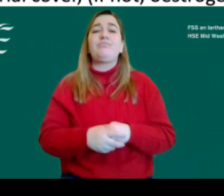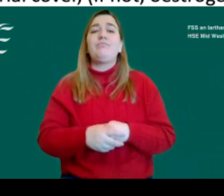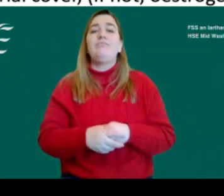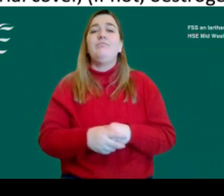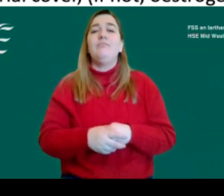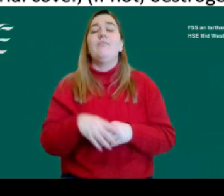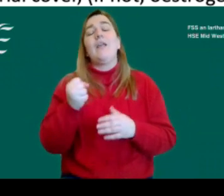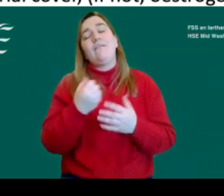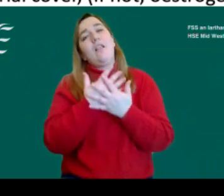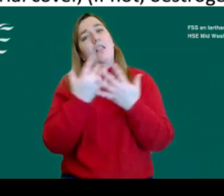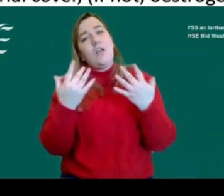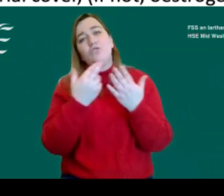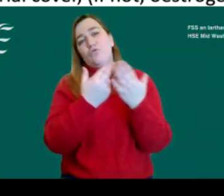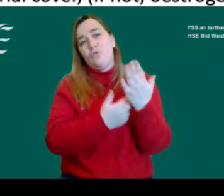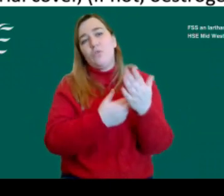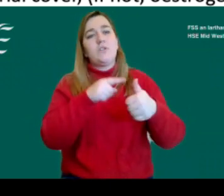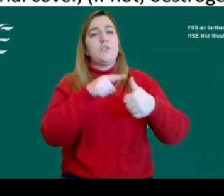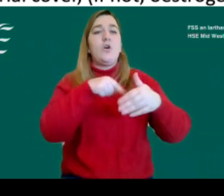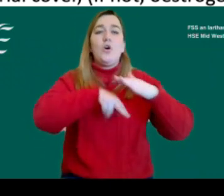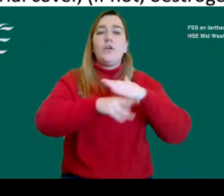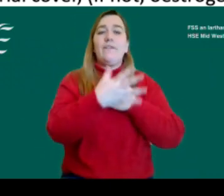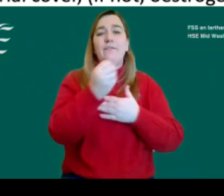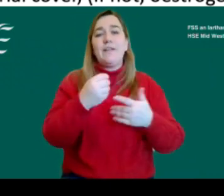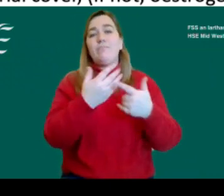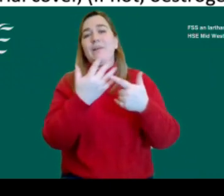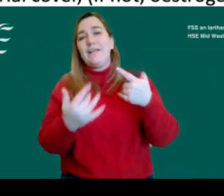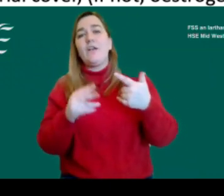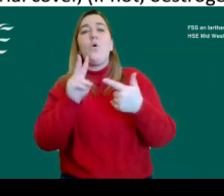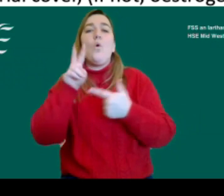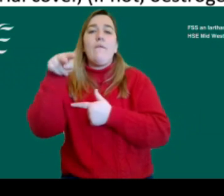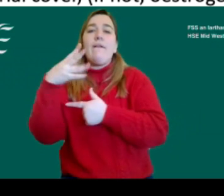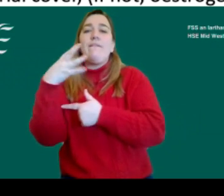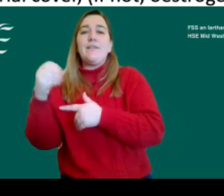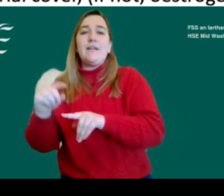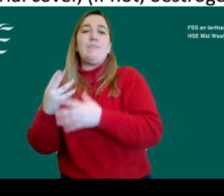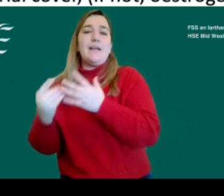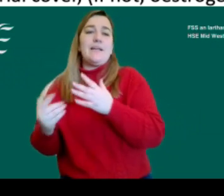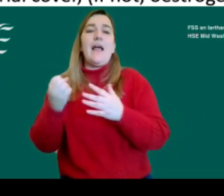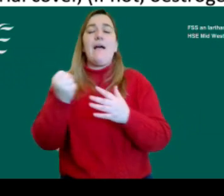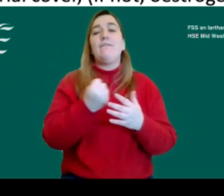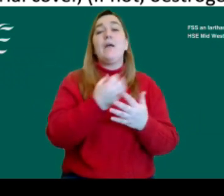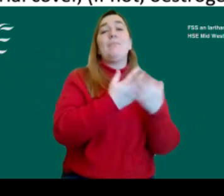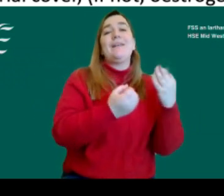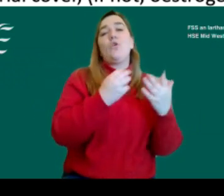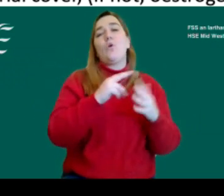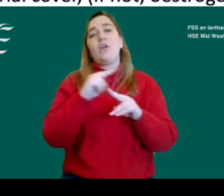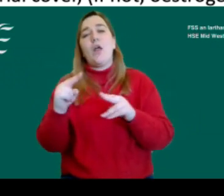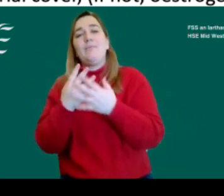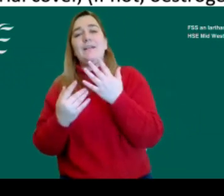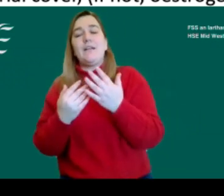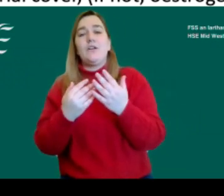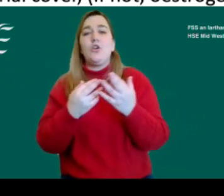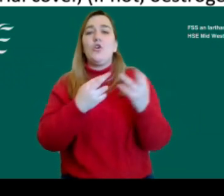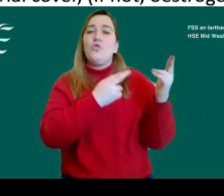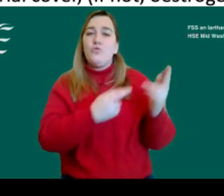bleeding, there's different regimens. So there's a bleeding regimen, a non-bleed regimen. You have to kind of deal with the contraception as well, as I've mentioned. We